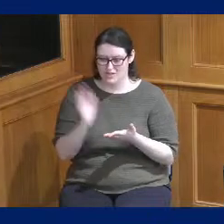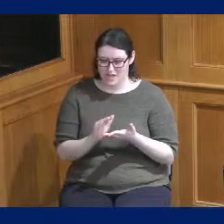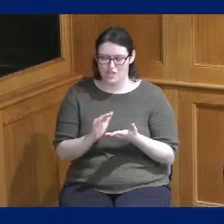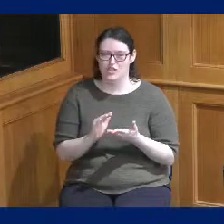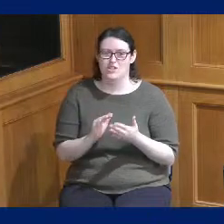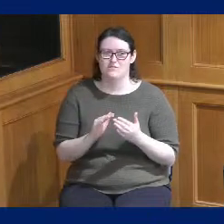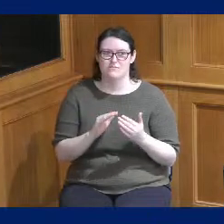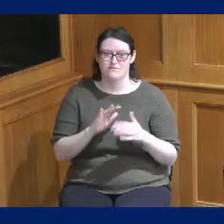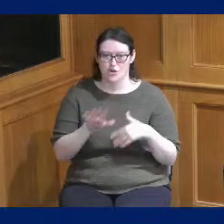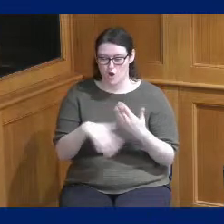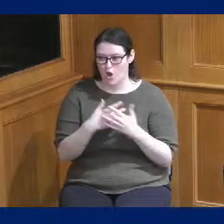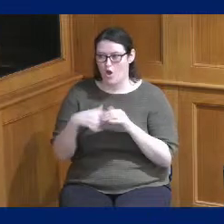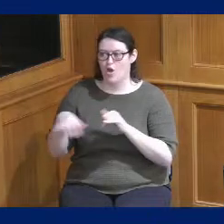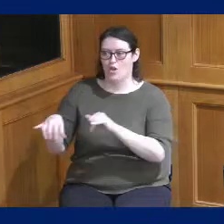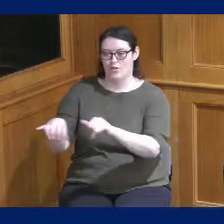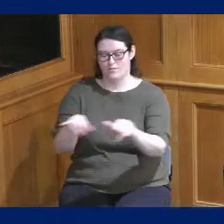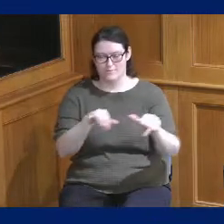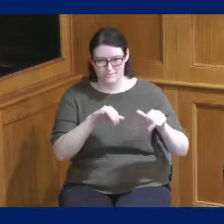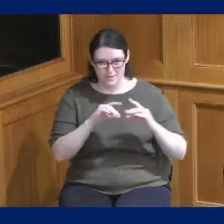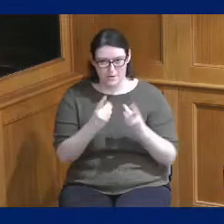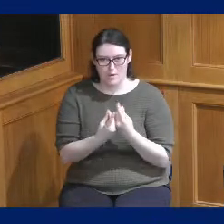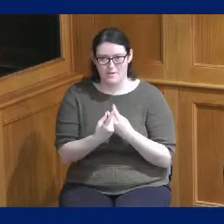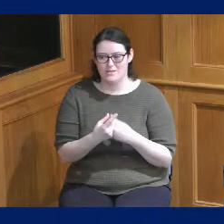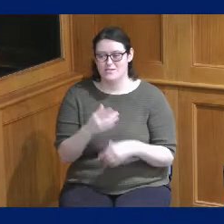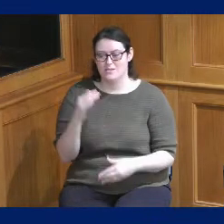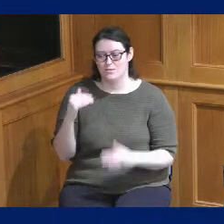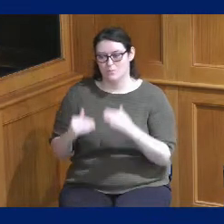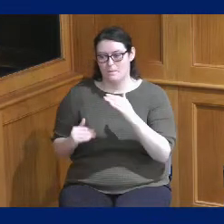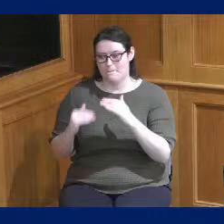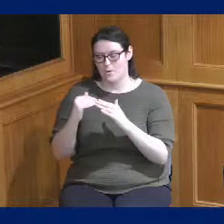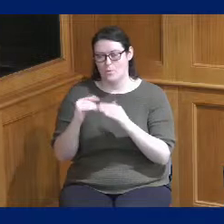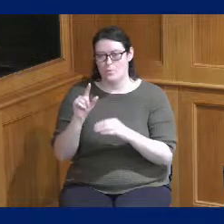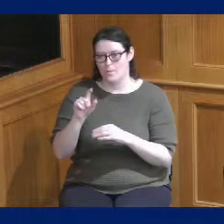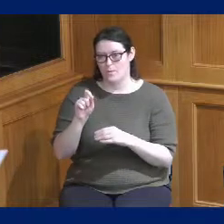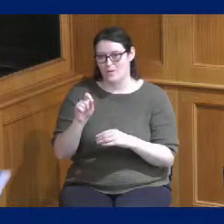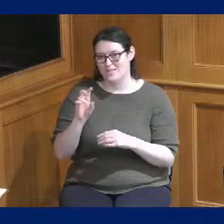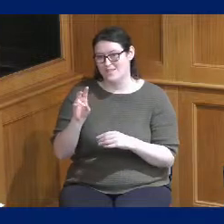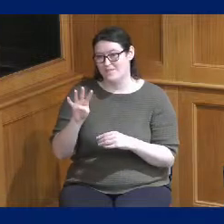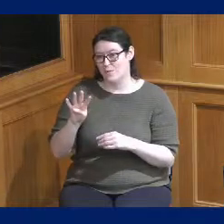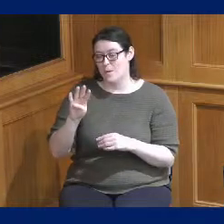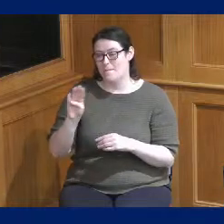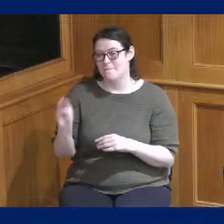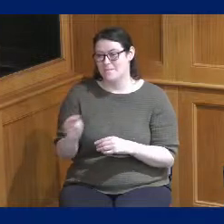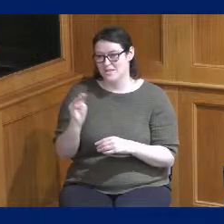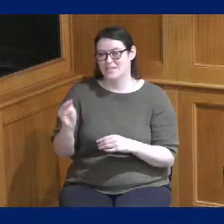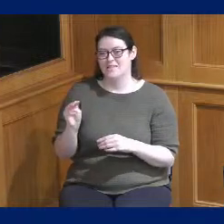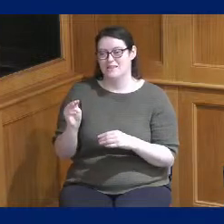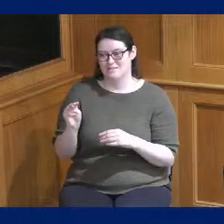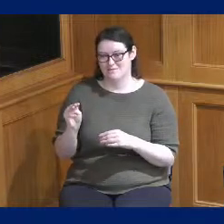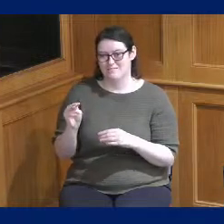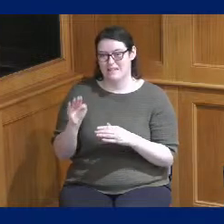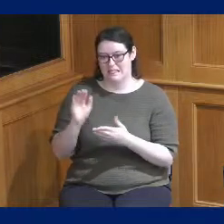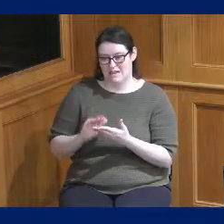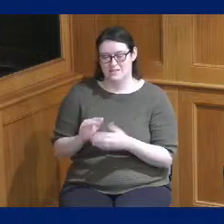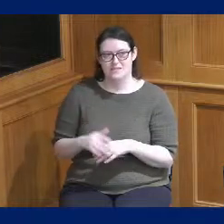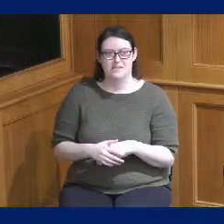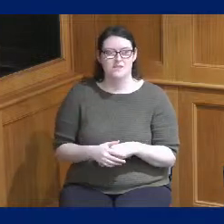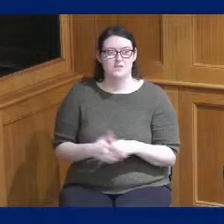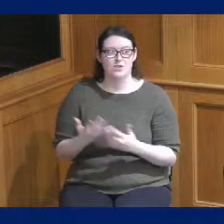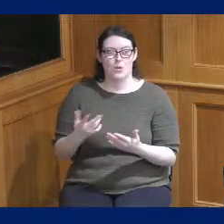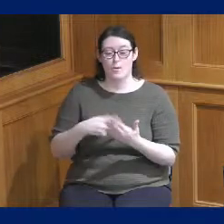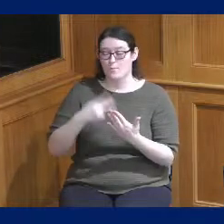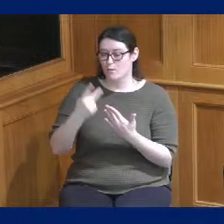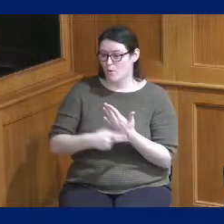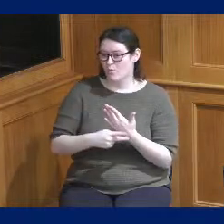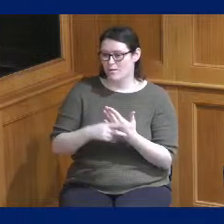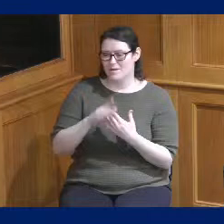that closed the gap with $4.74 million. Just talking a little bit about some of our programming. I'm not going to spend as